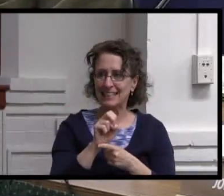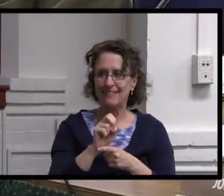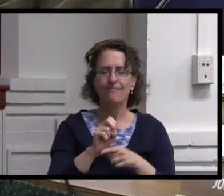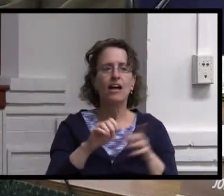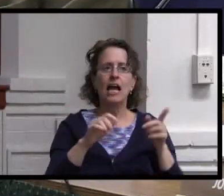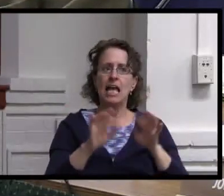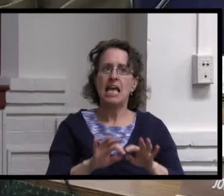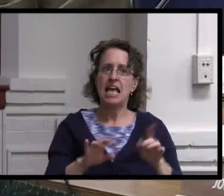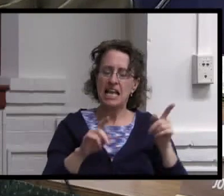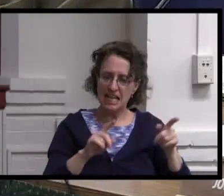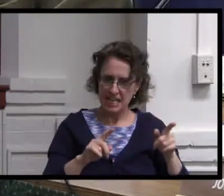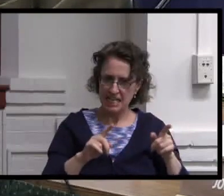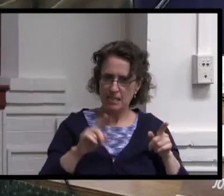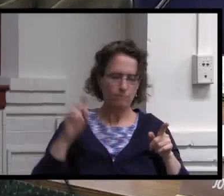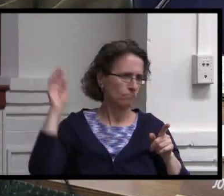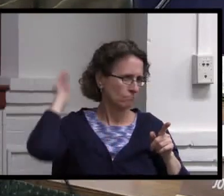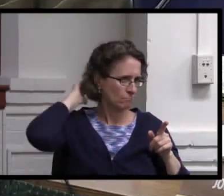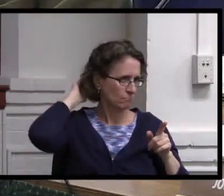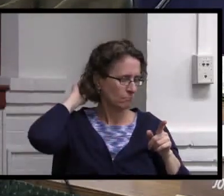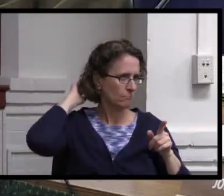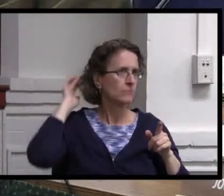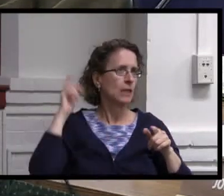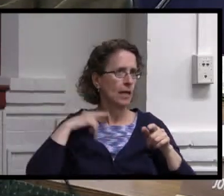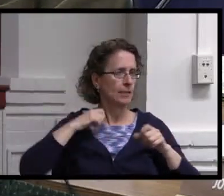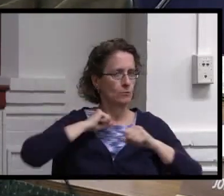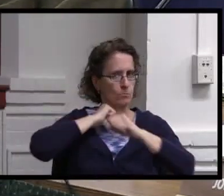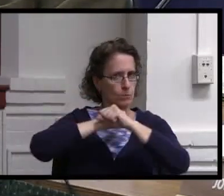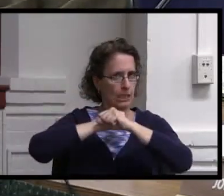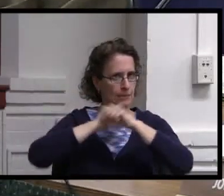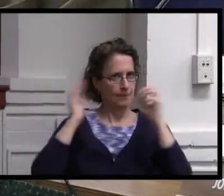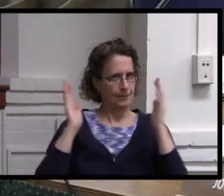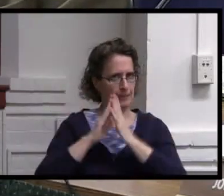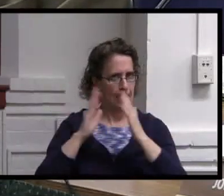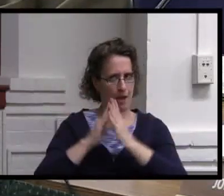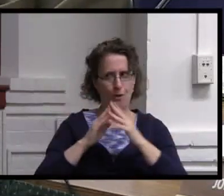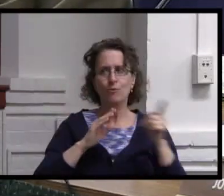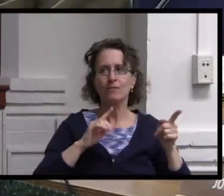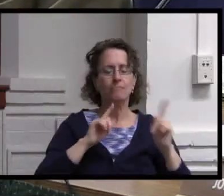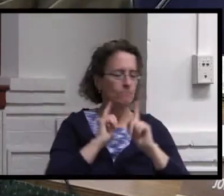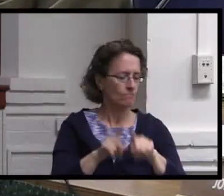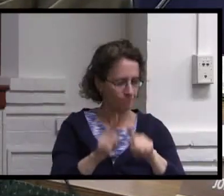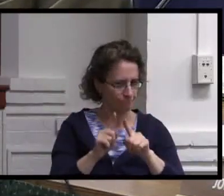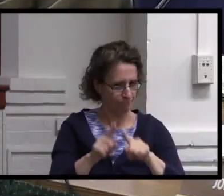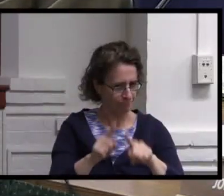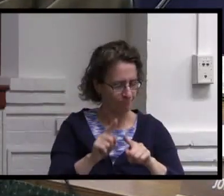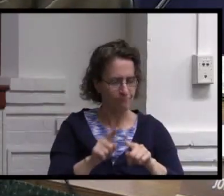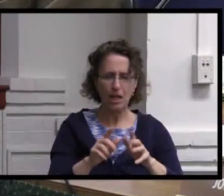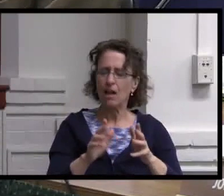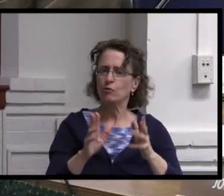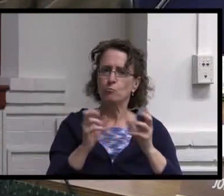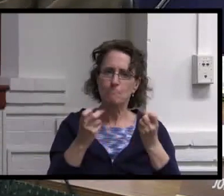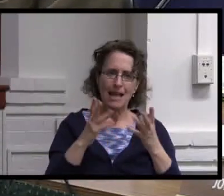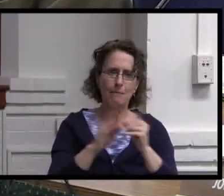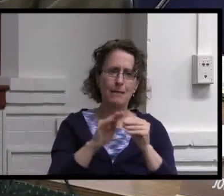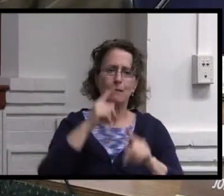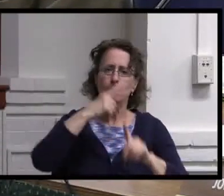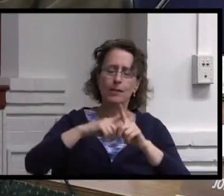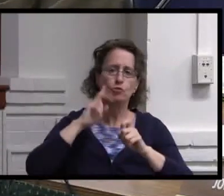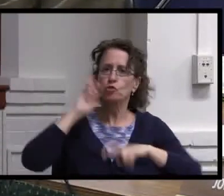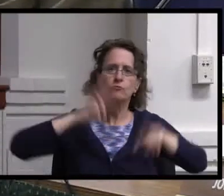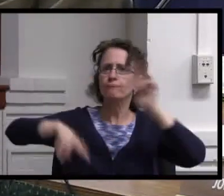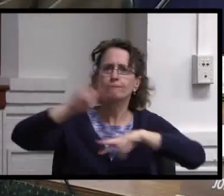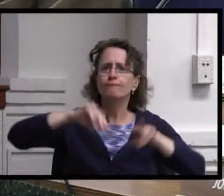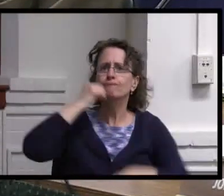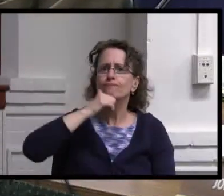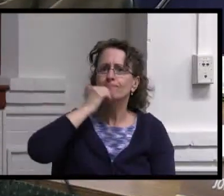representative in all of those dealings, both the more formal meetings that occur and in the general oversight of the project. Steve's